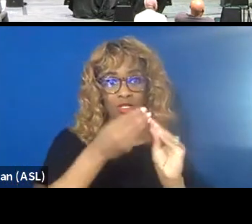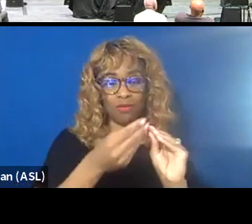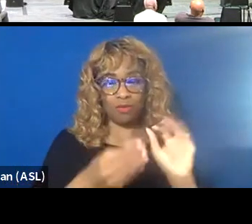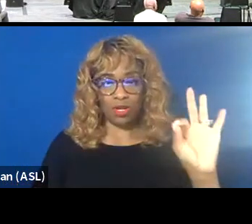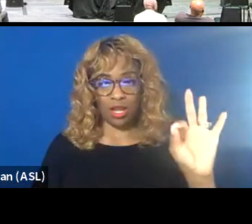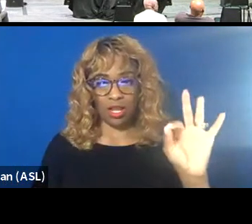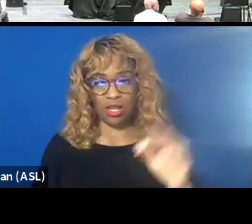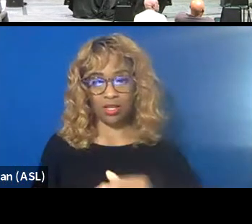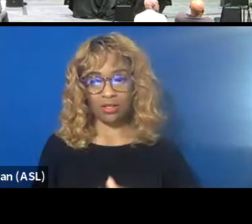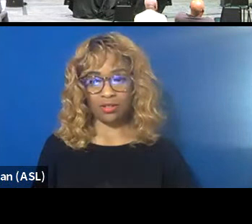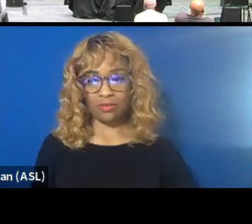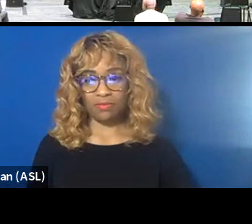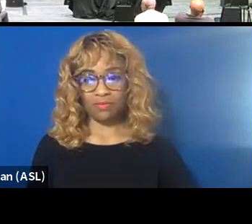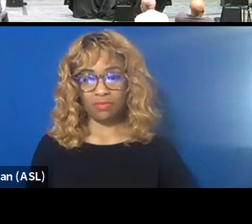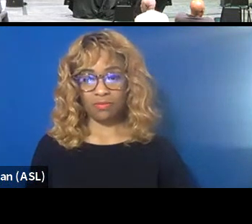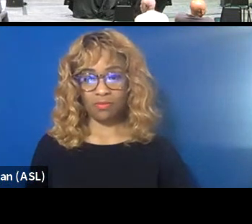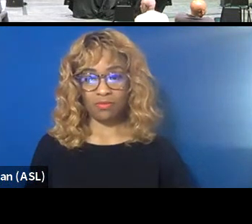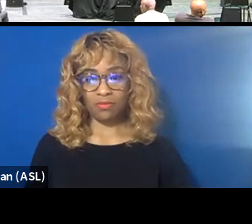9.